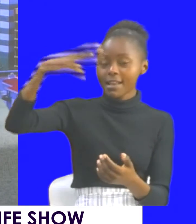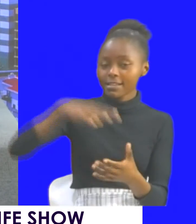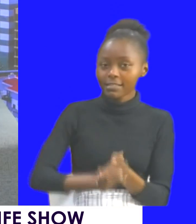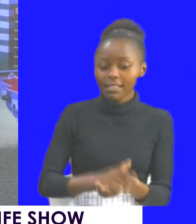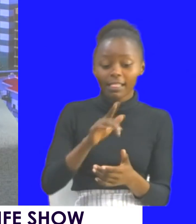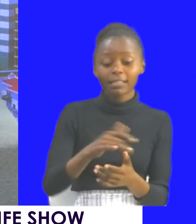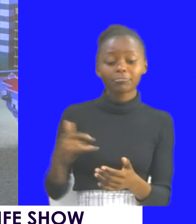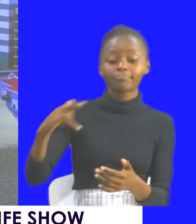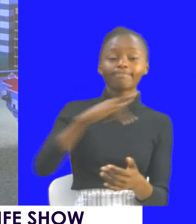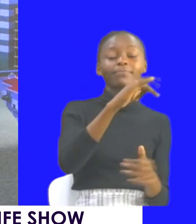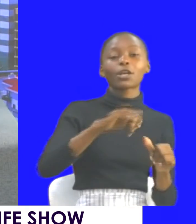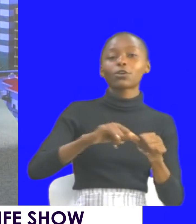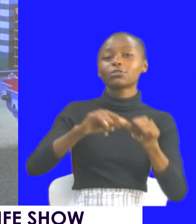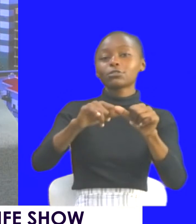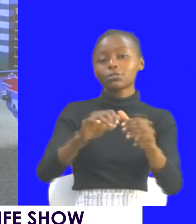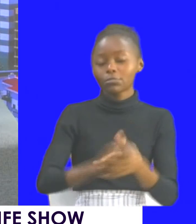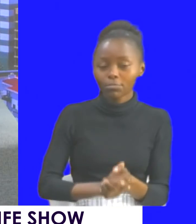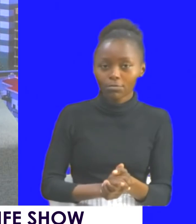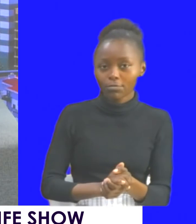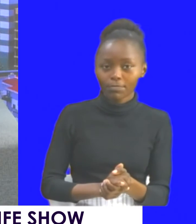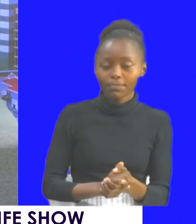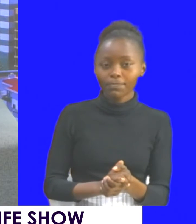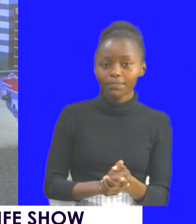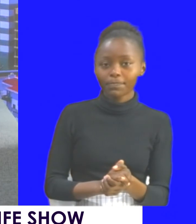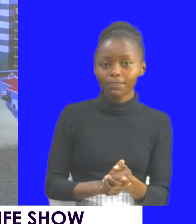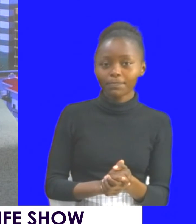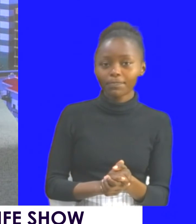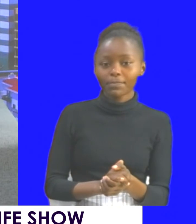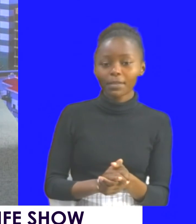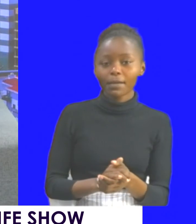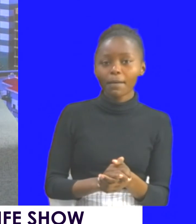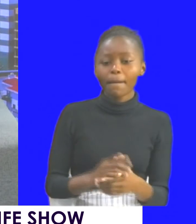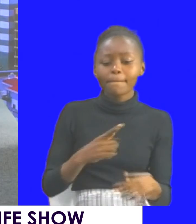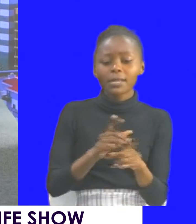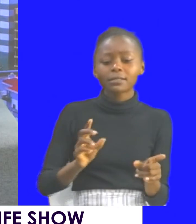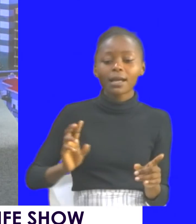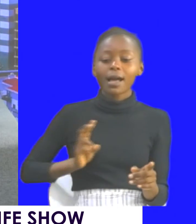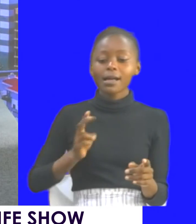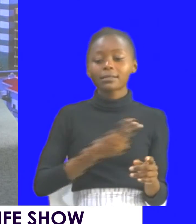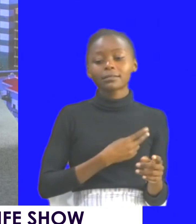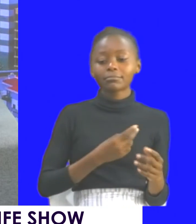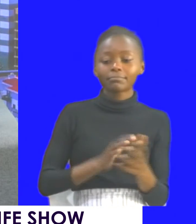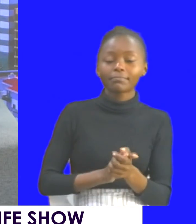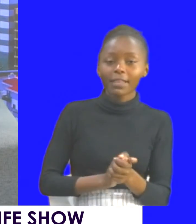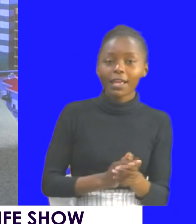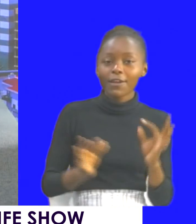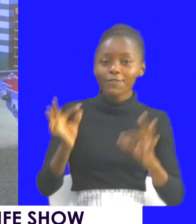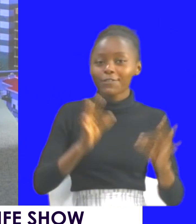would still move on, fashioned by men. But you're fashioned by God. You're fashioned by nature.